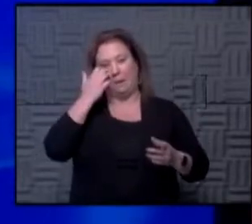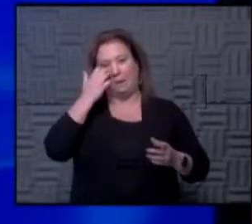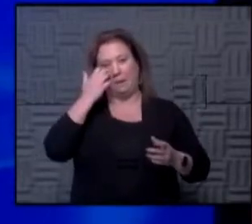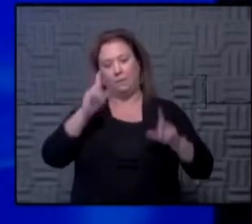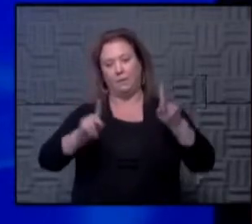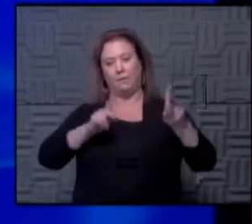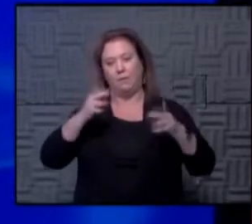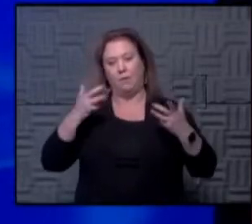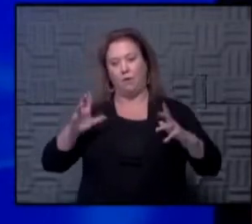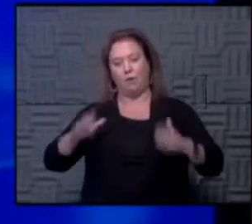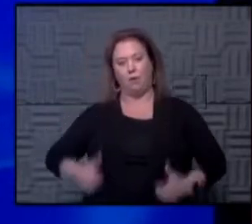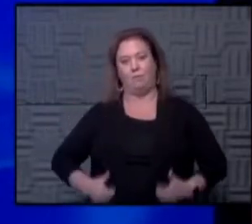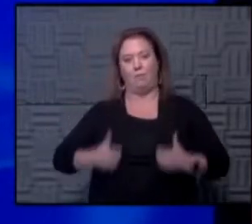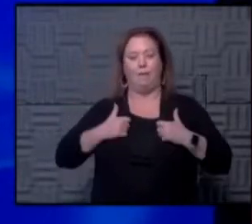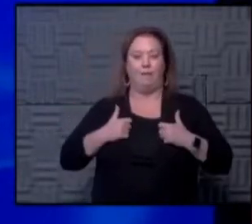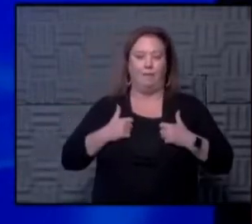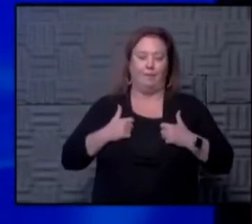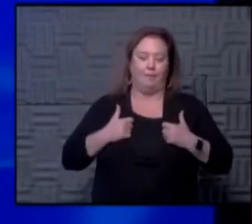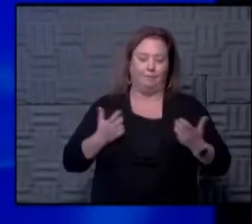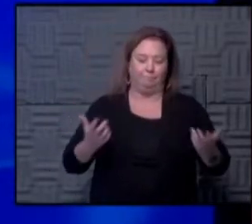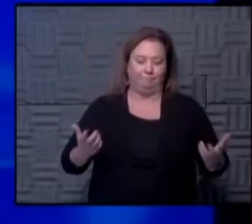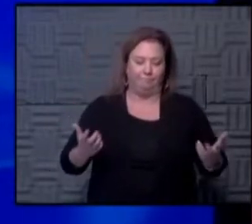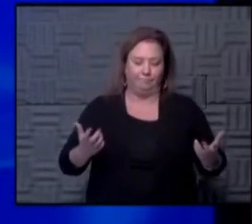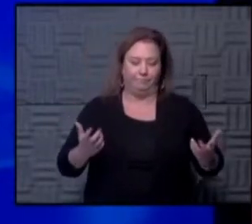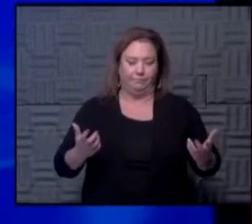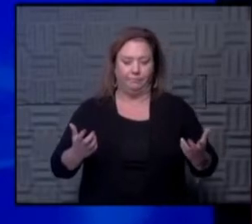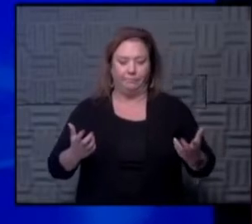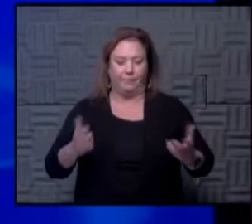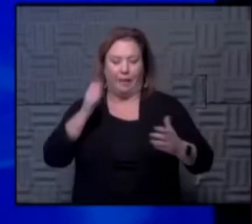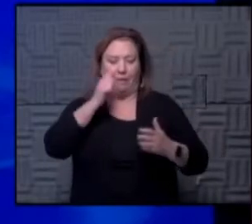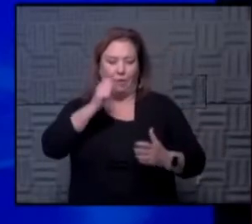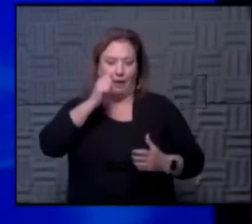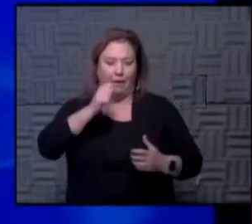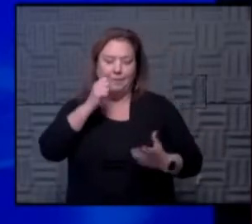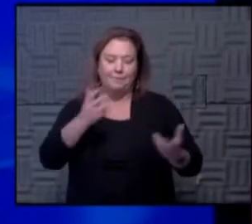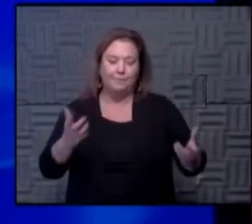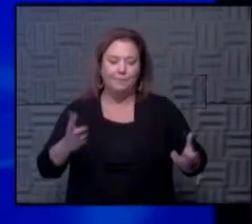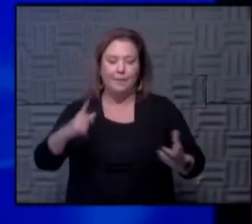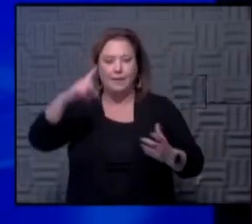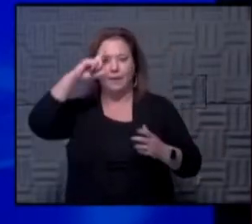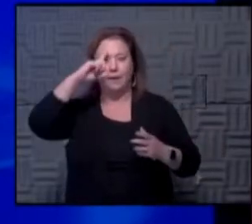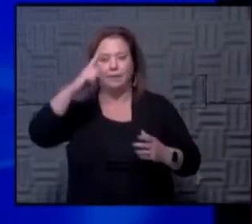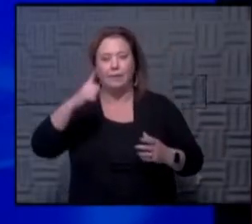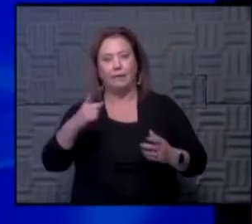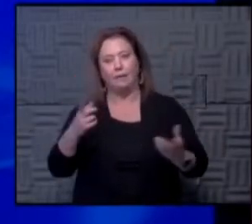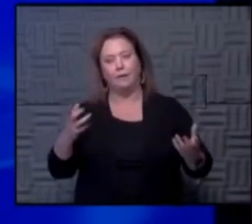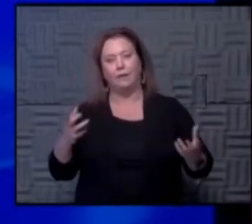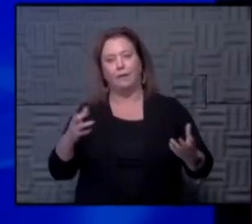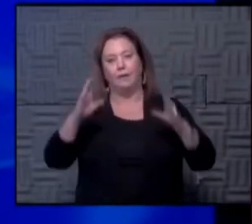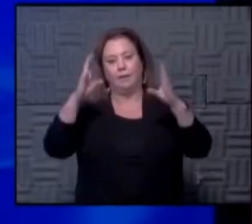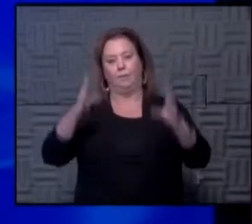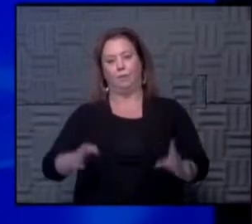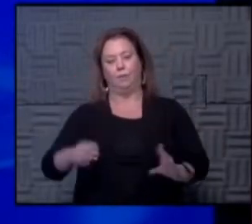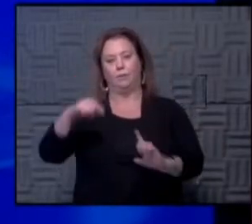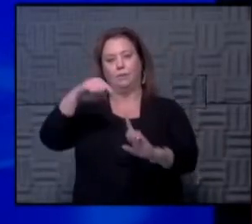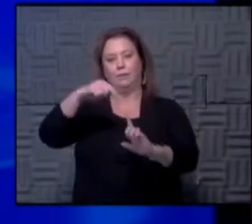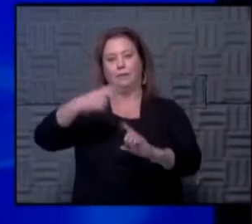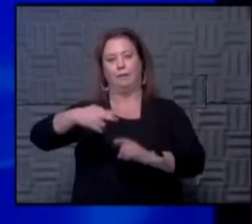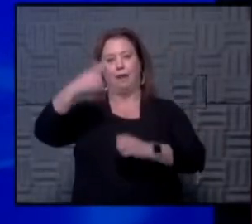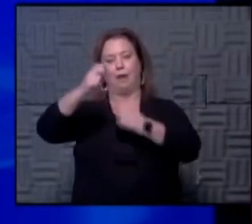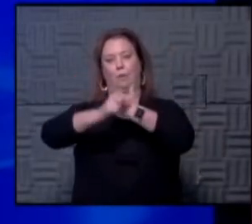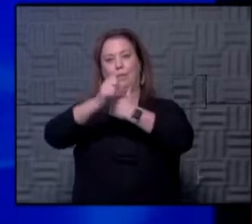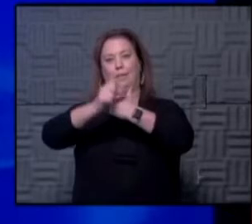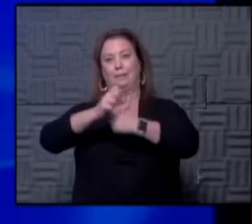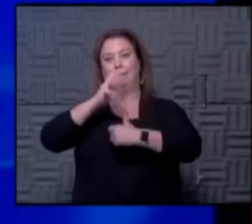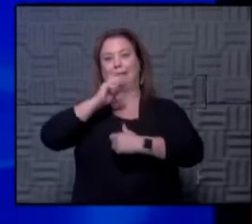who are already in her life on a daily basis. But I would think that, the person probably at the highest risk, just